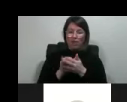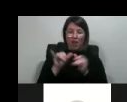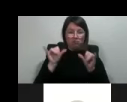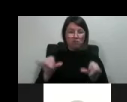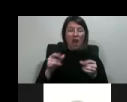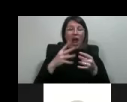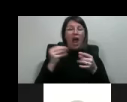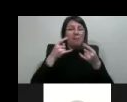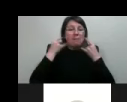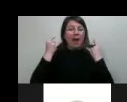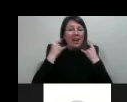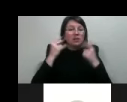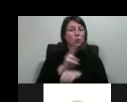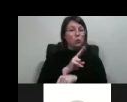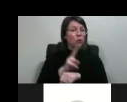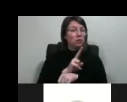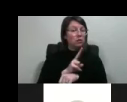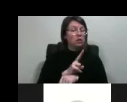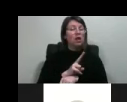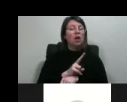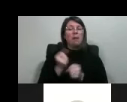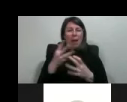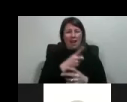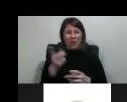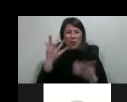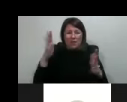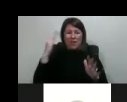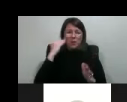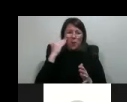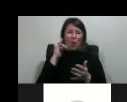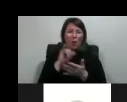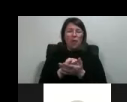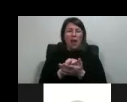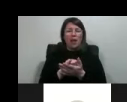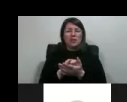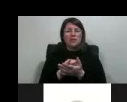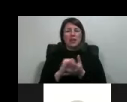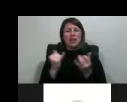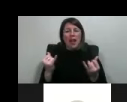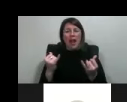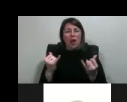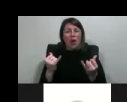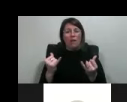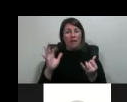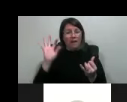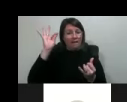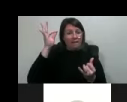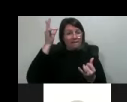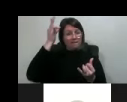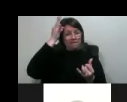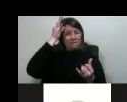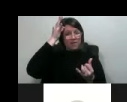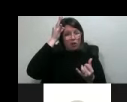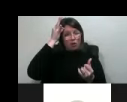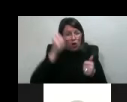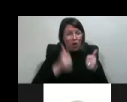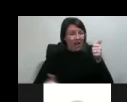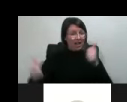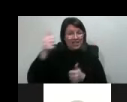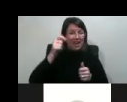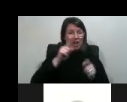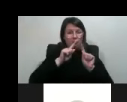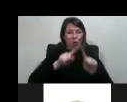wearing, as I think many of you are aware, it is now a federal executive order. I'm going to get the